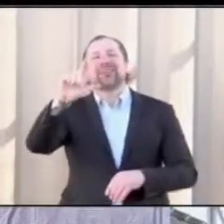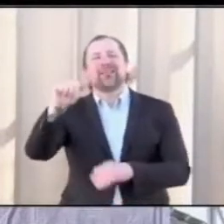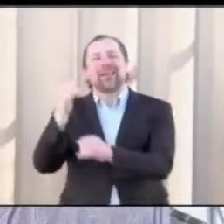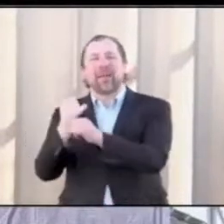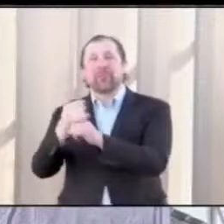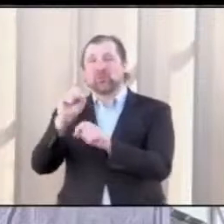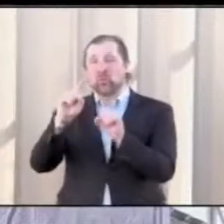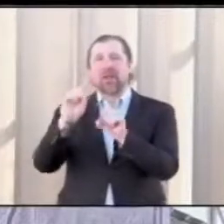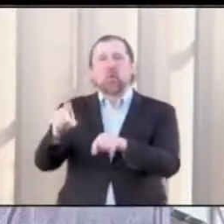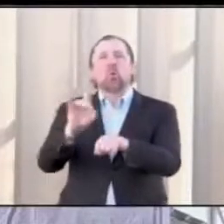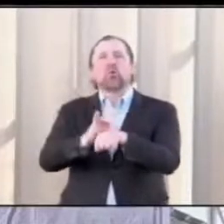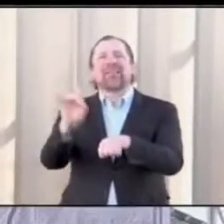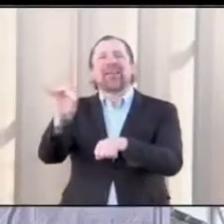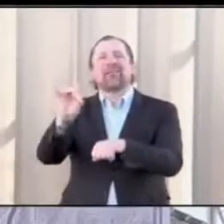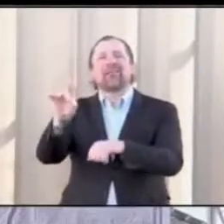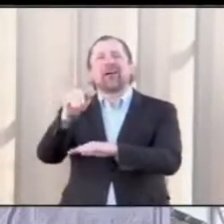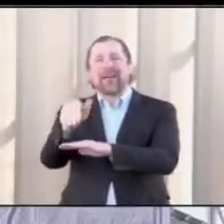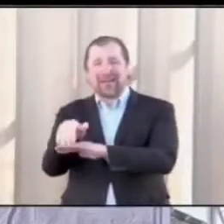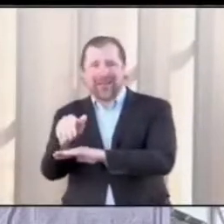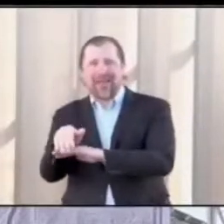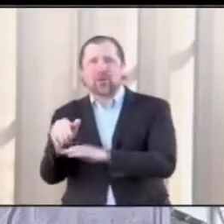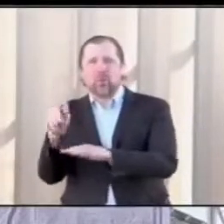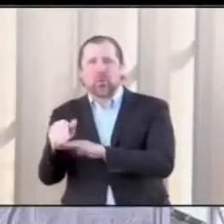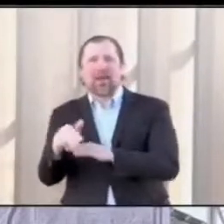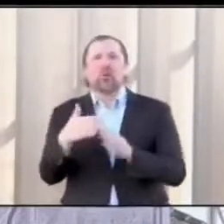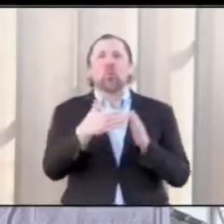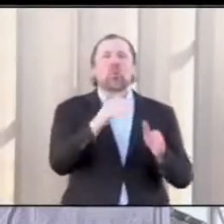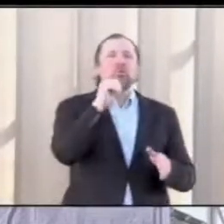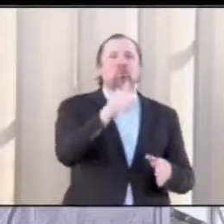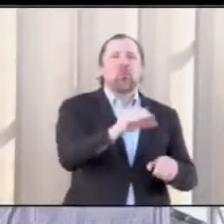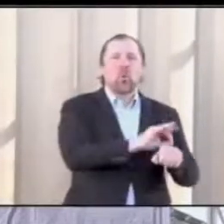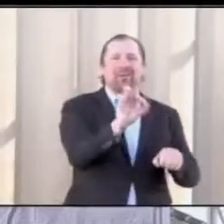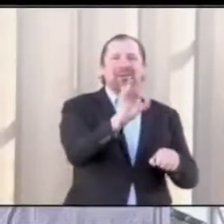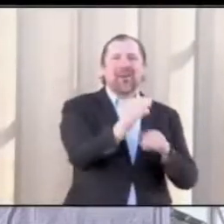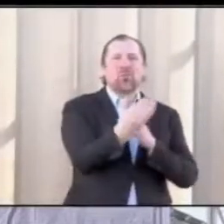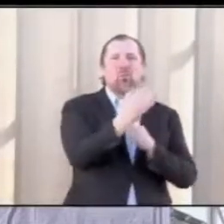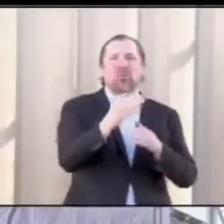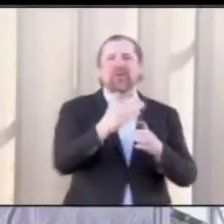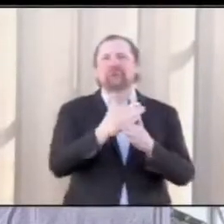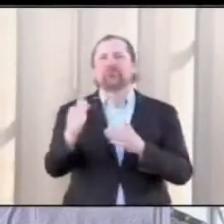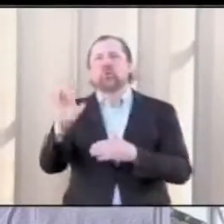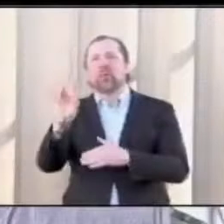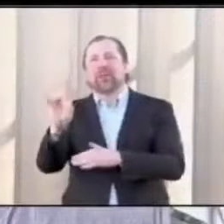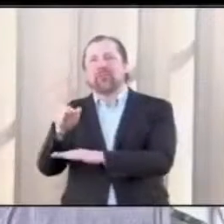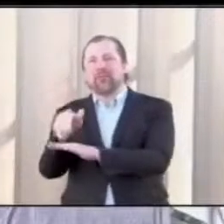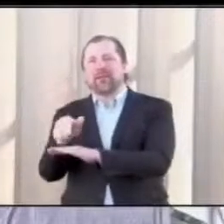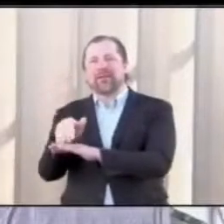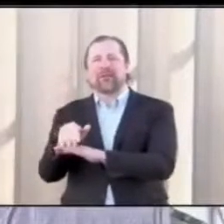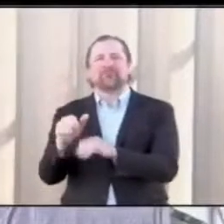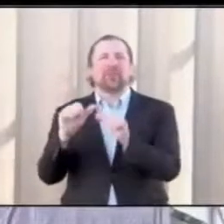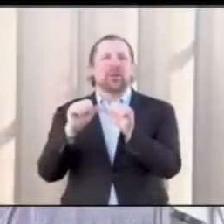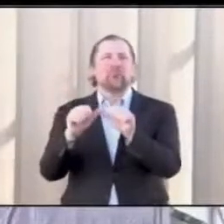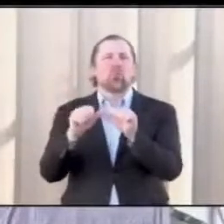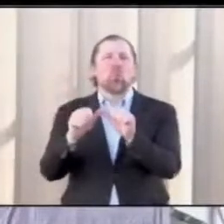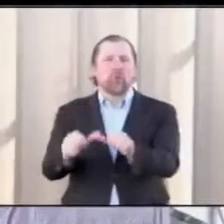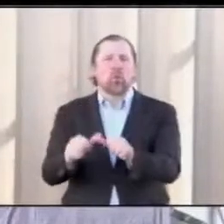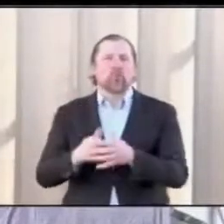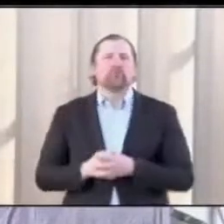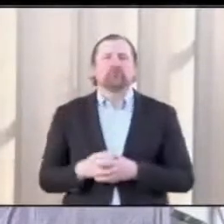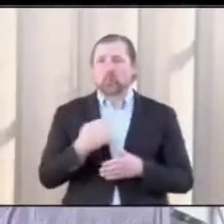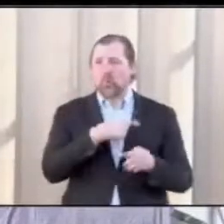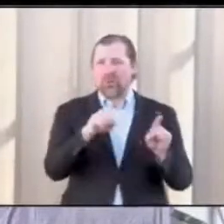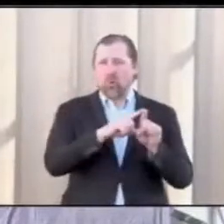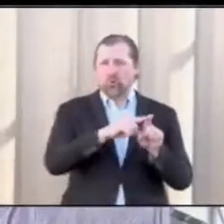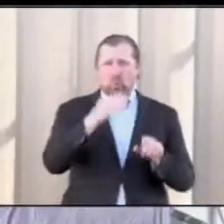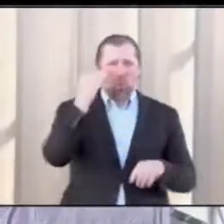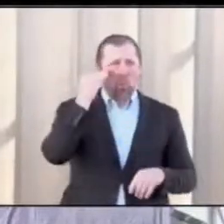p.m., and it will be open tomorrow from 9 a.m. to 8 p.m. and going forward. We also